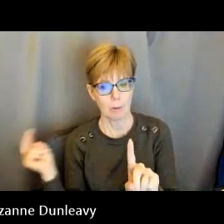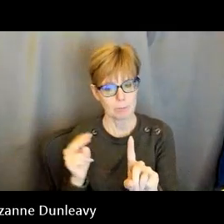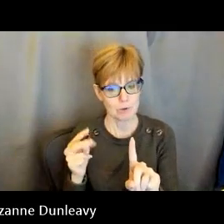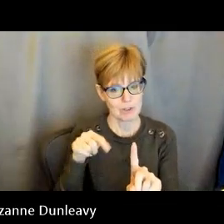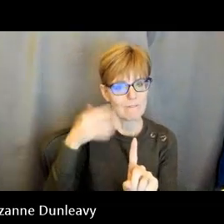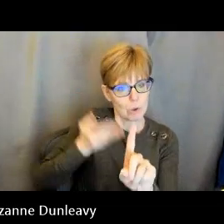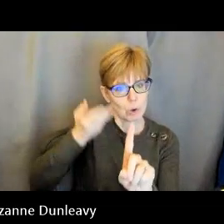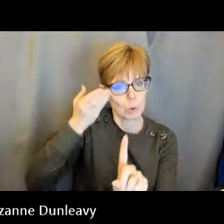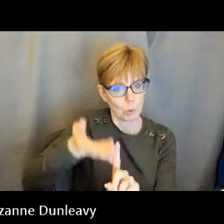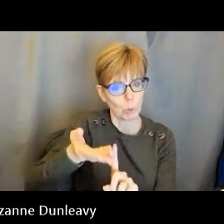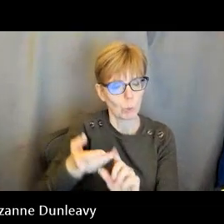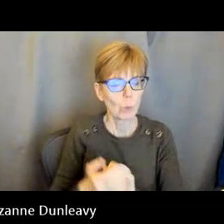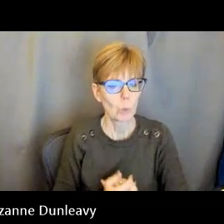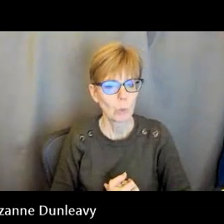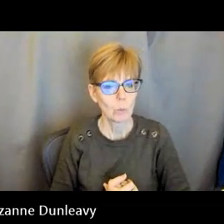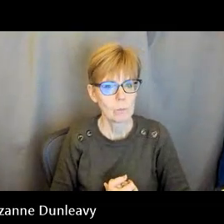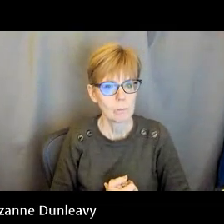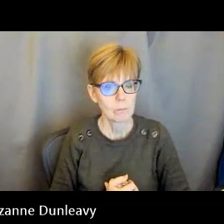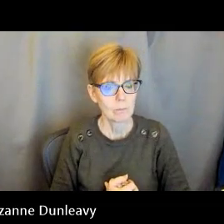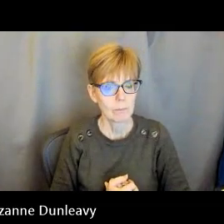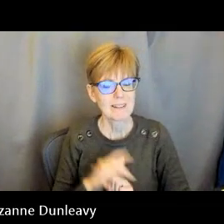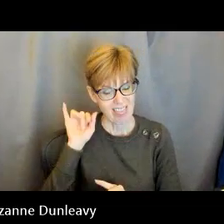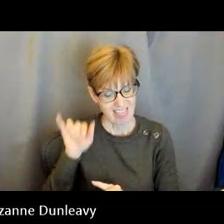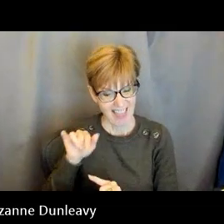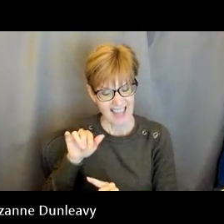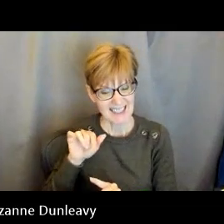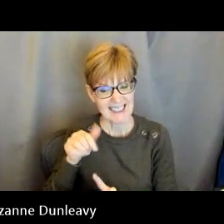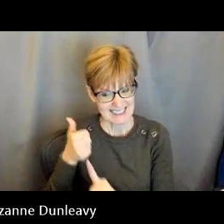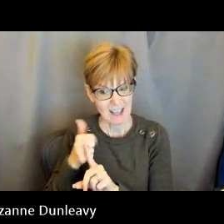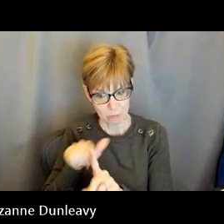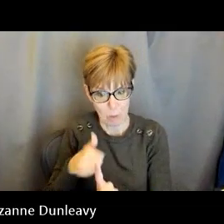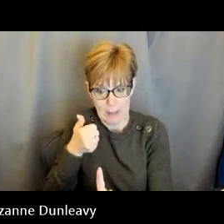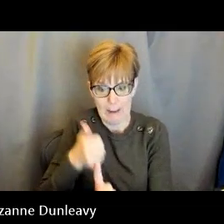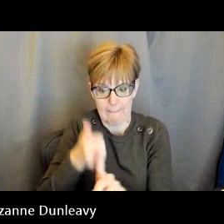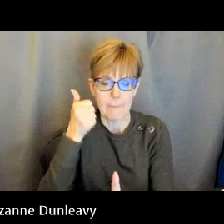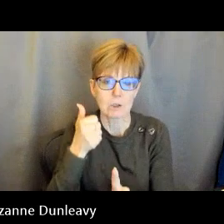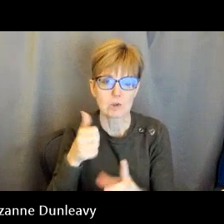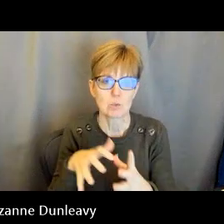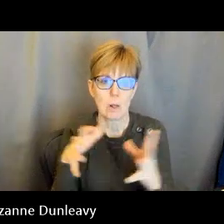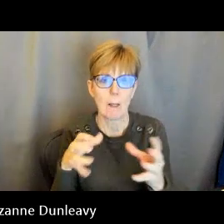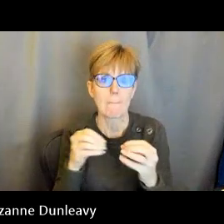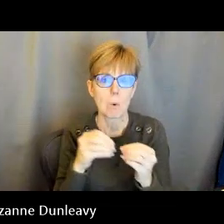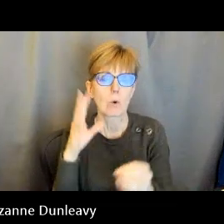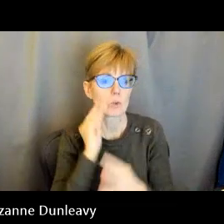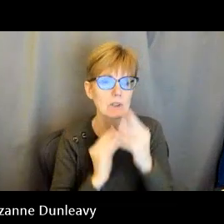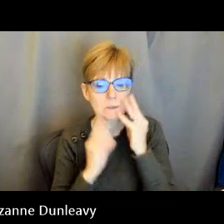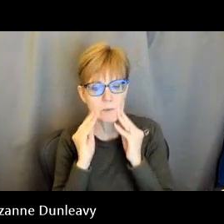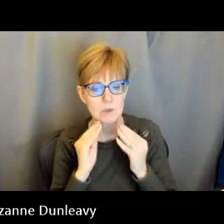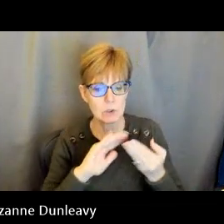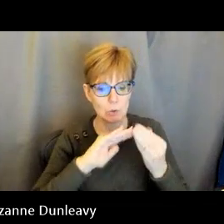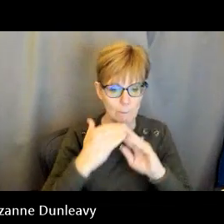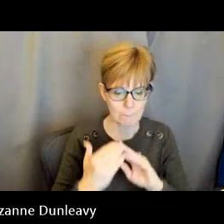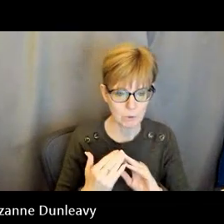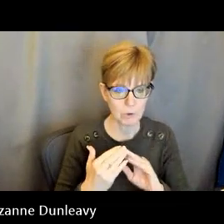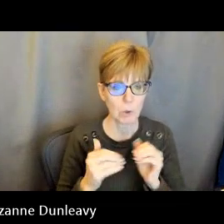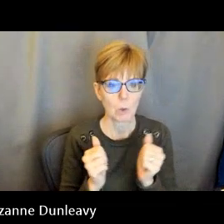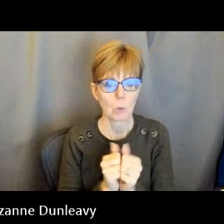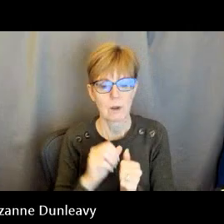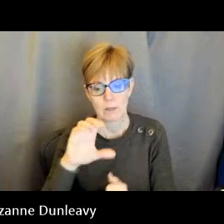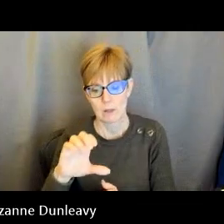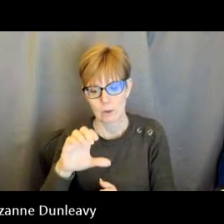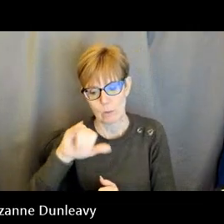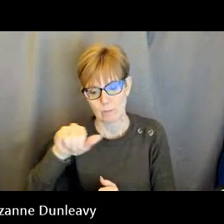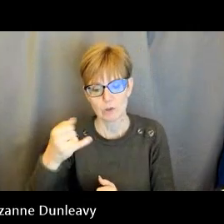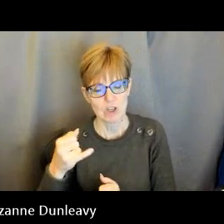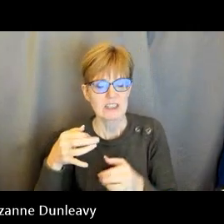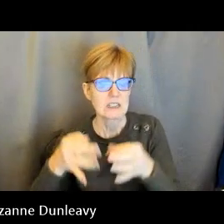because that has a larger impact on your experiences in your community, with the criminal justice system, with